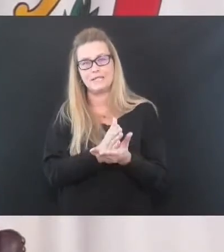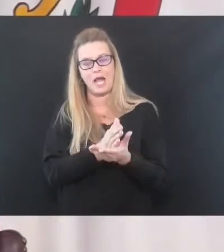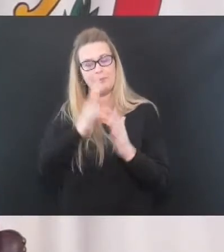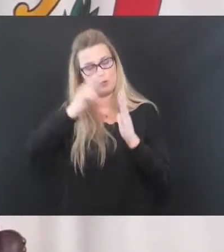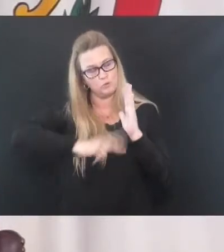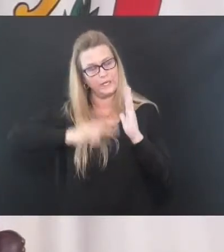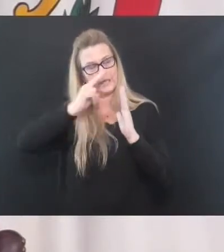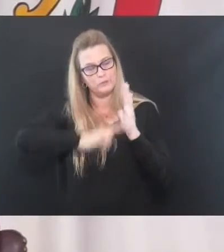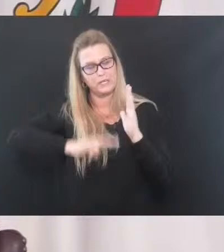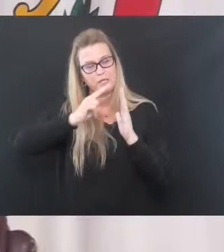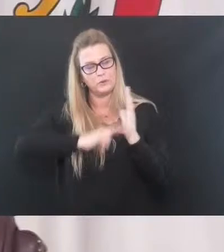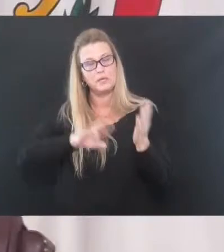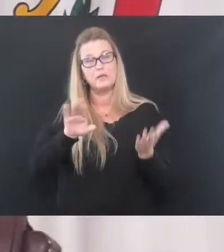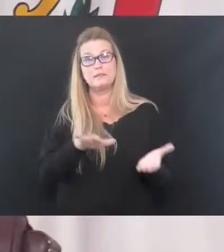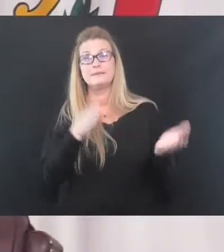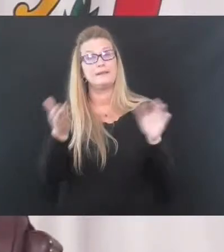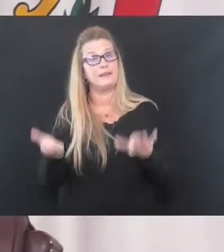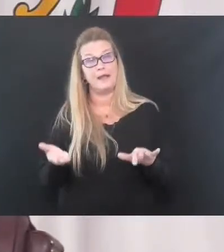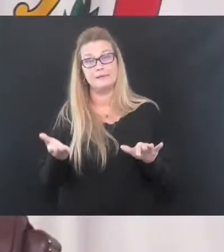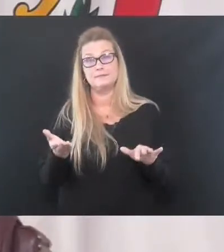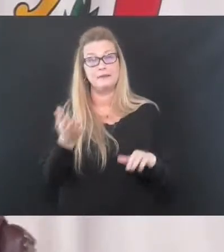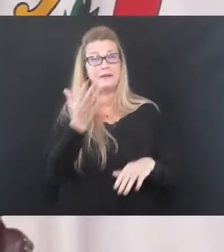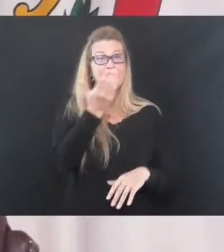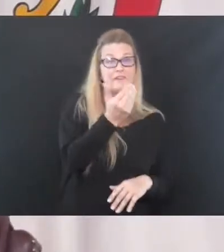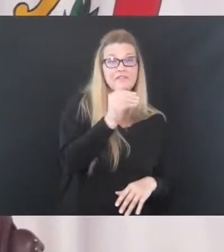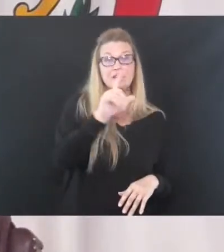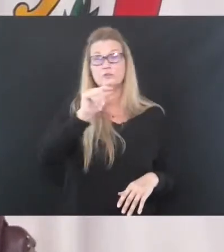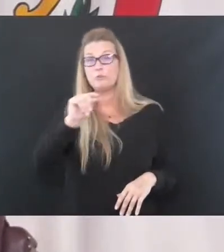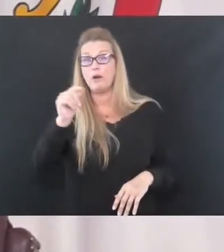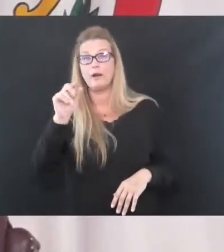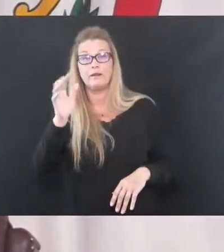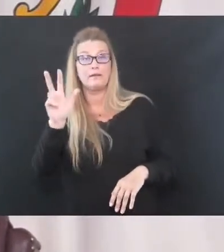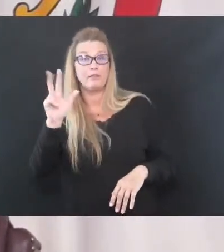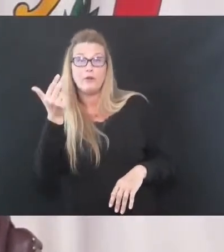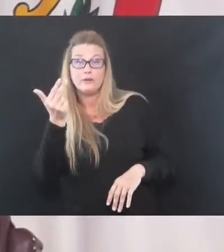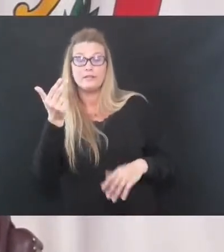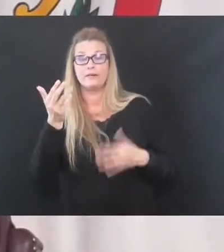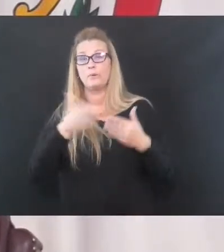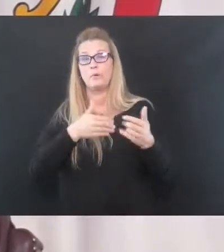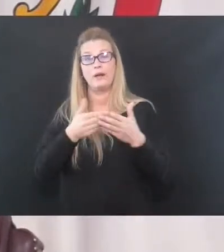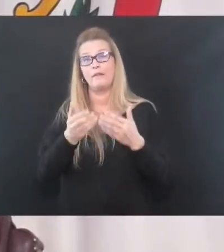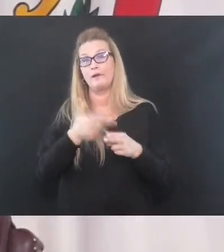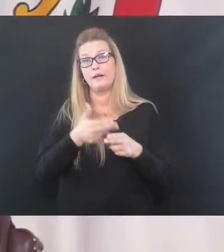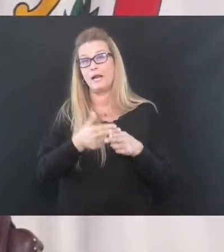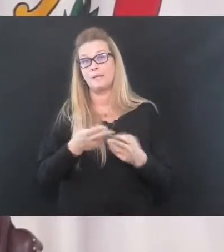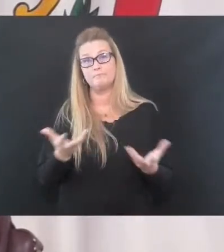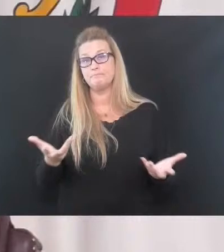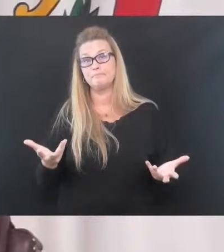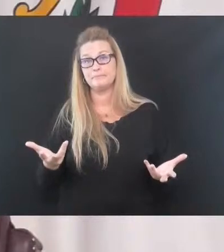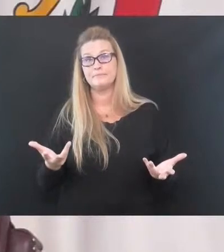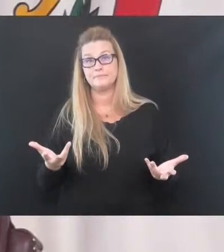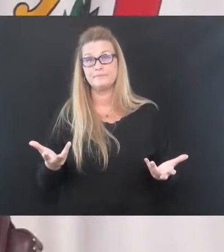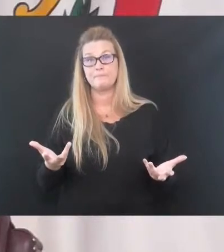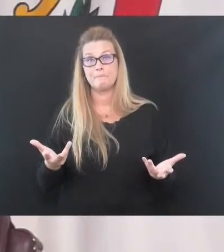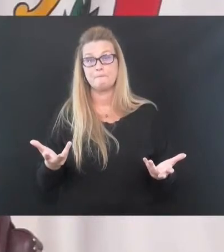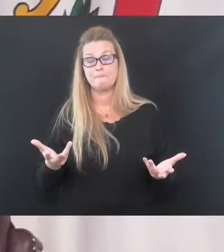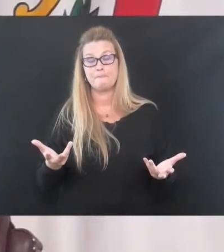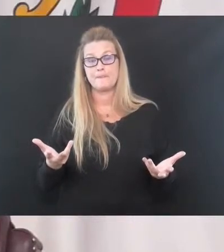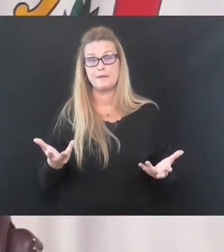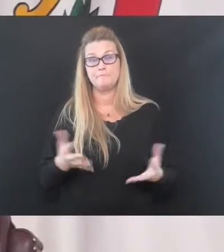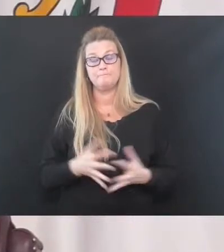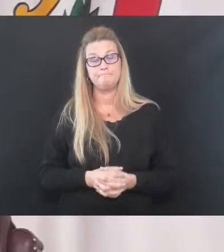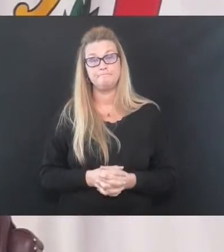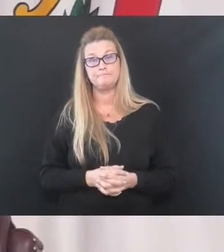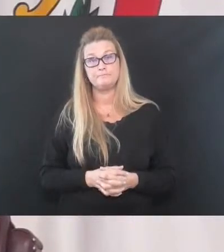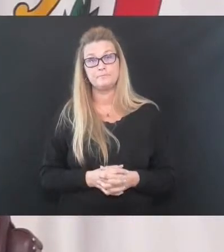reading 15 or 13 or 20 or 8 or whatever it is names, because,